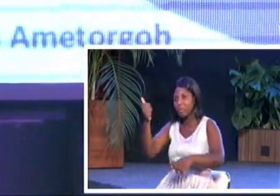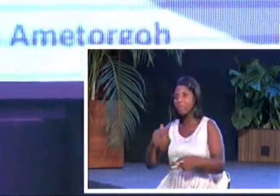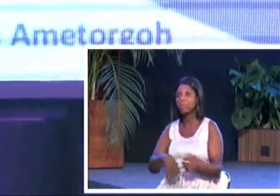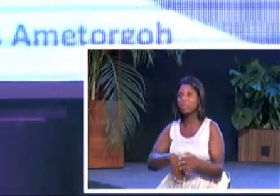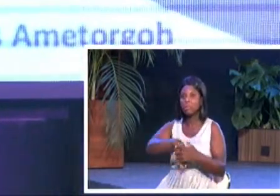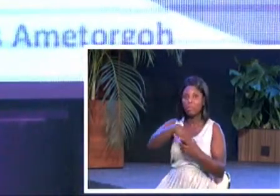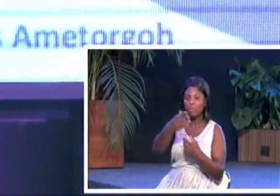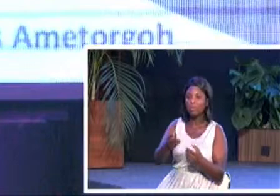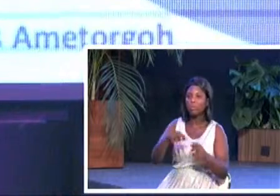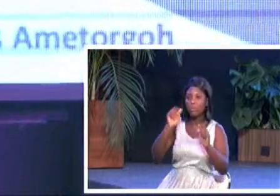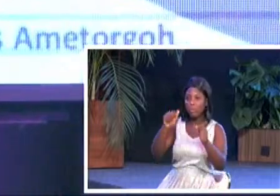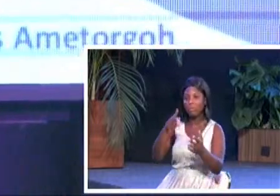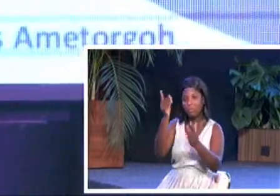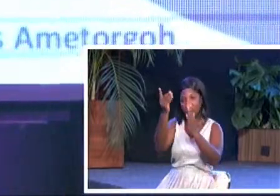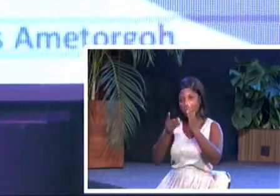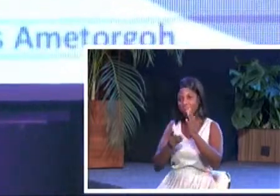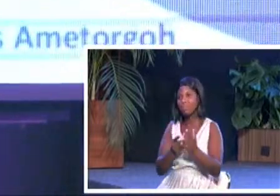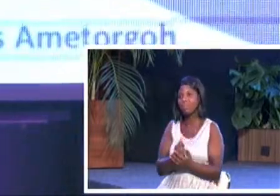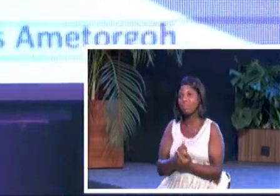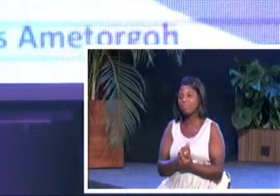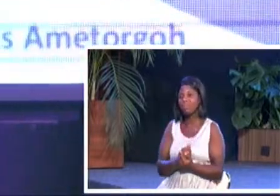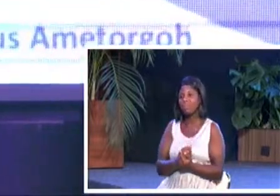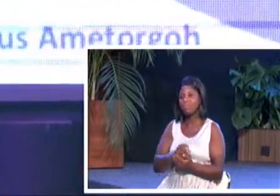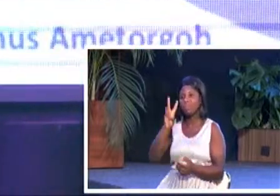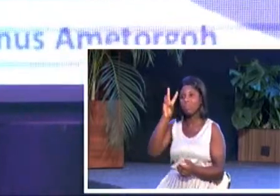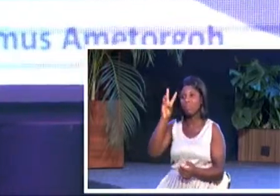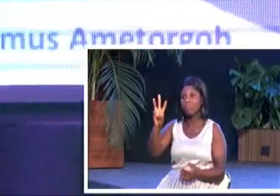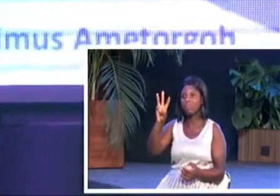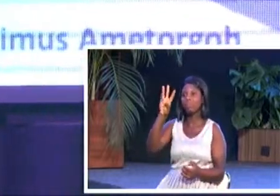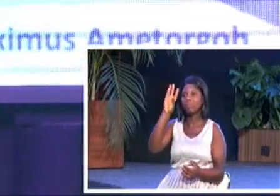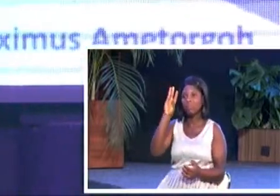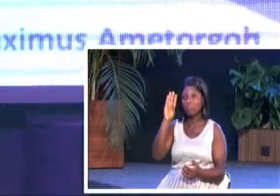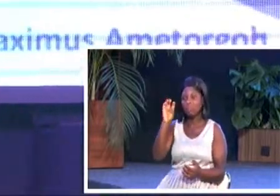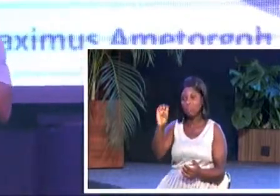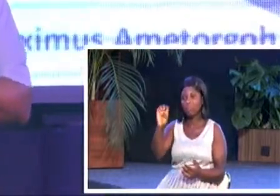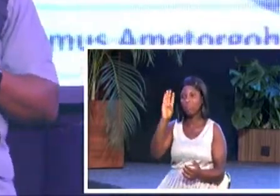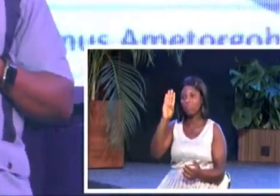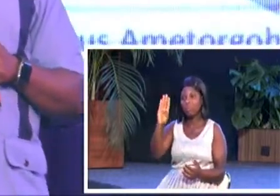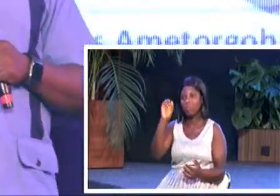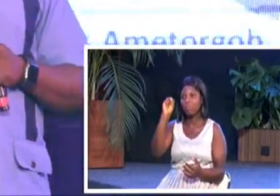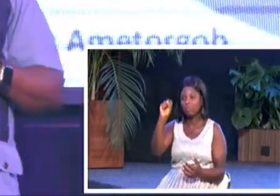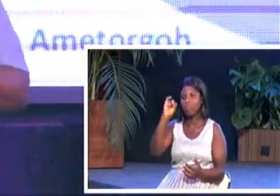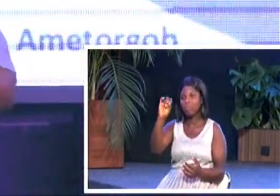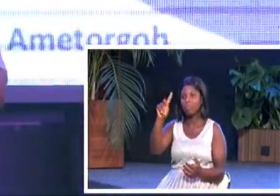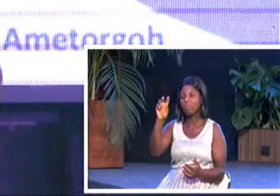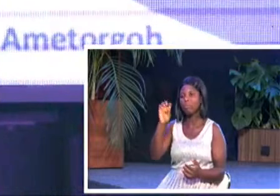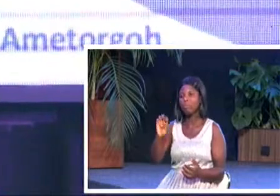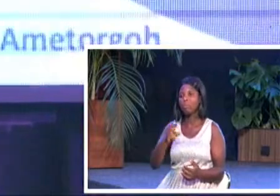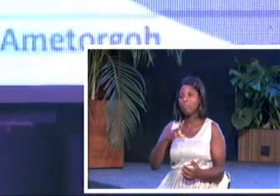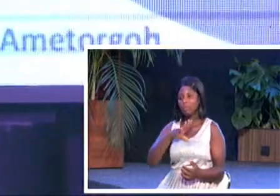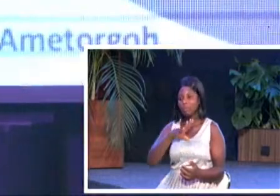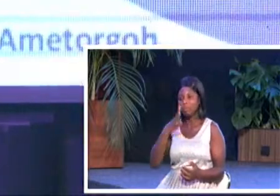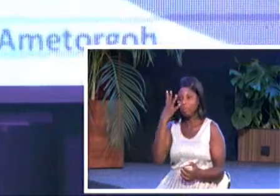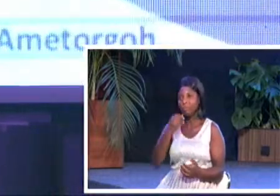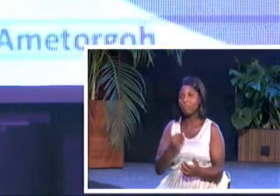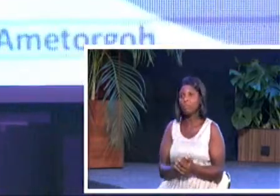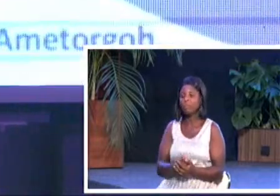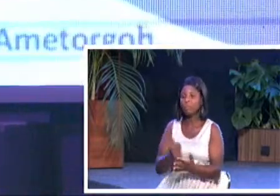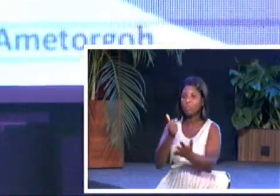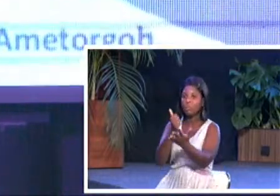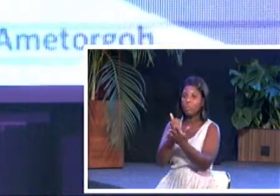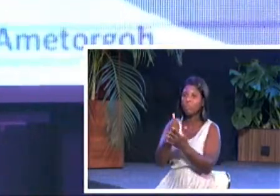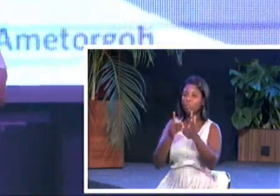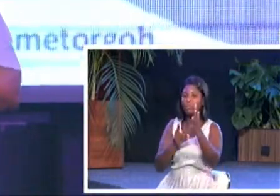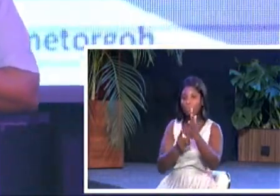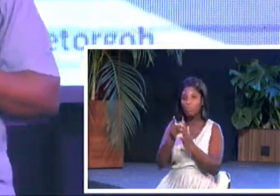school, right? So you have to look at that. App development, of course, you need a bit of enhanced skills to develop